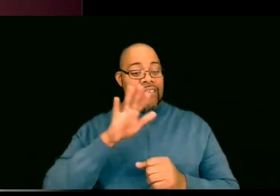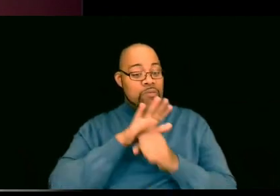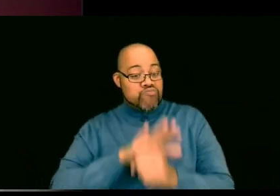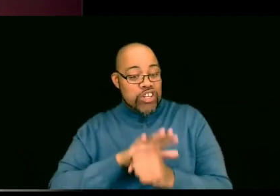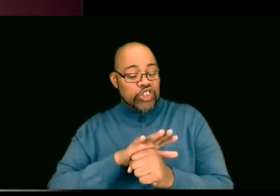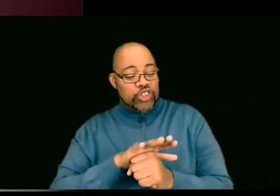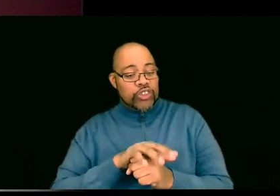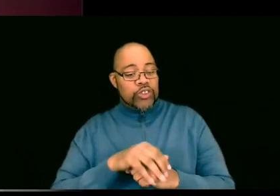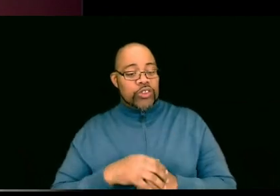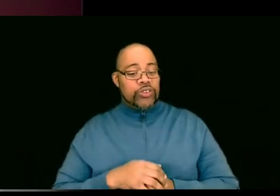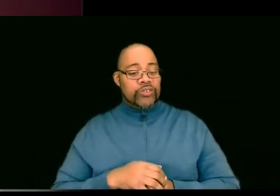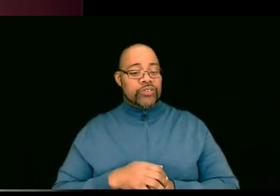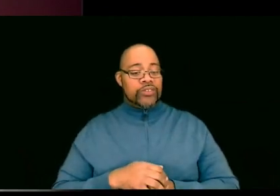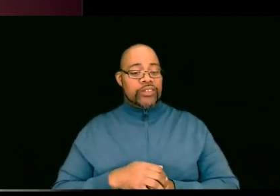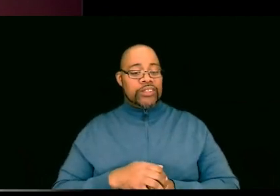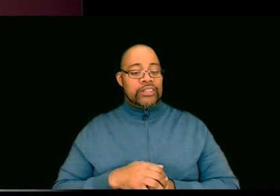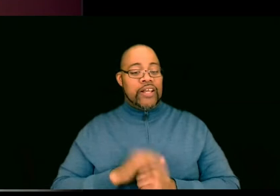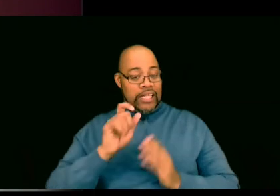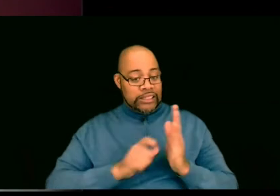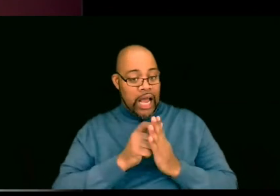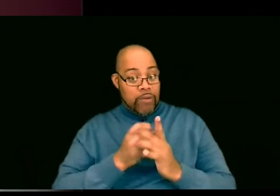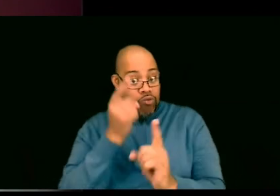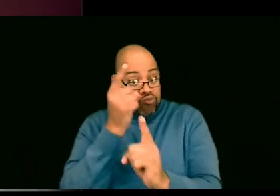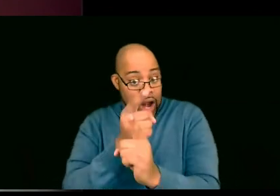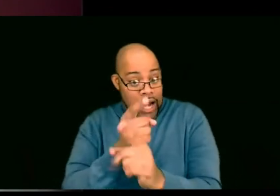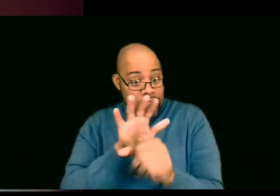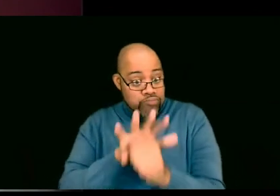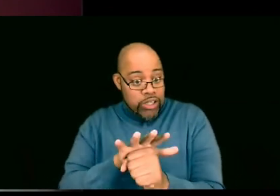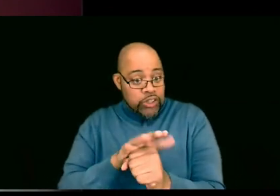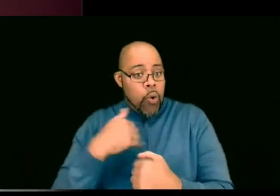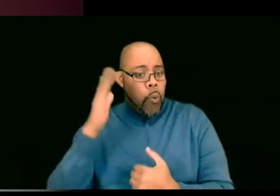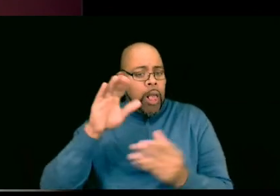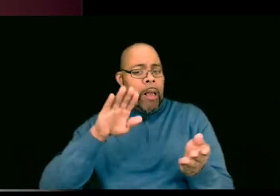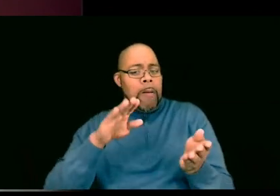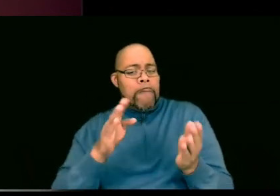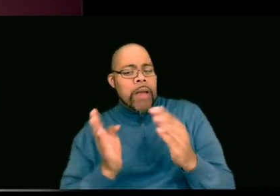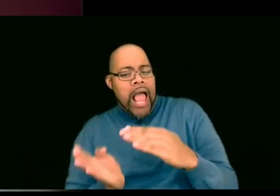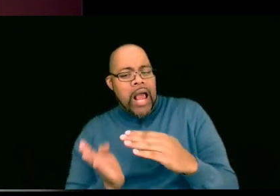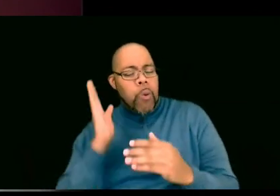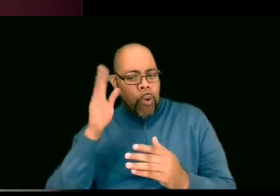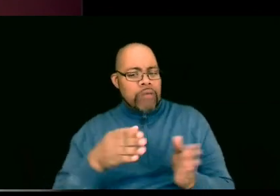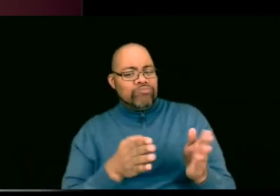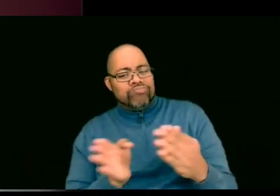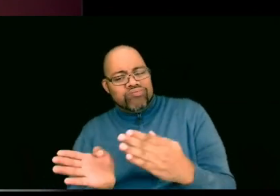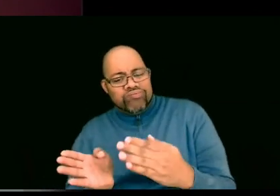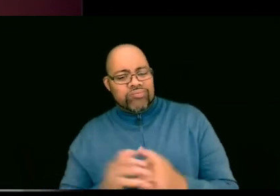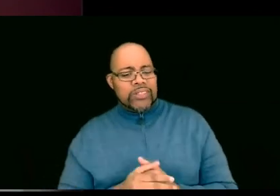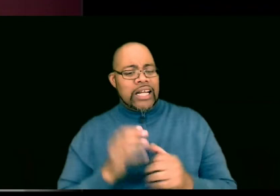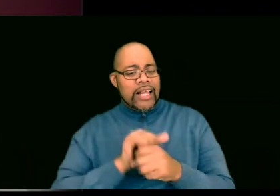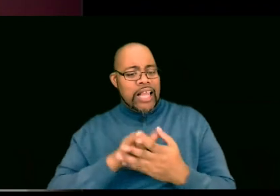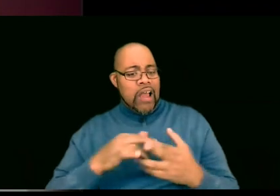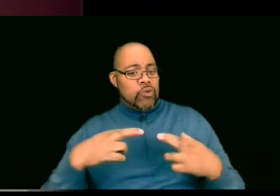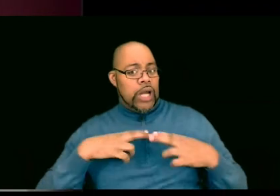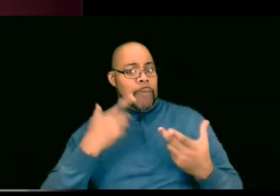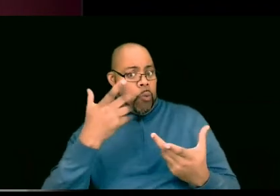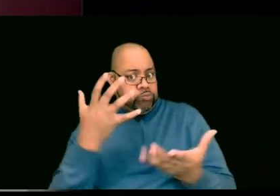And if the pressure is at the time right, they're going to bend so that they